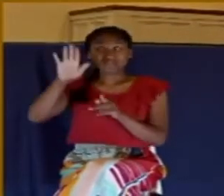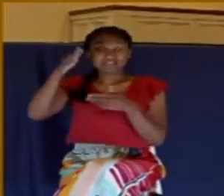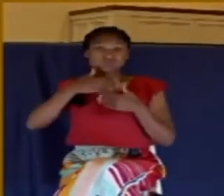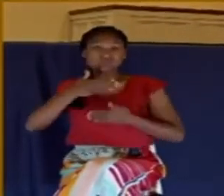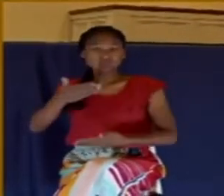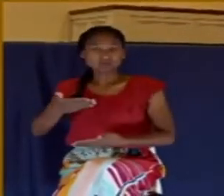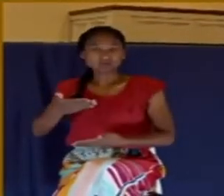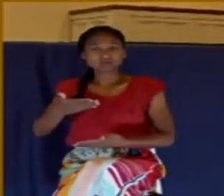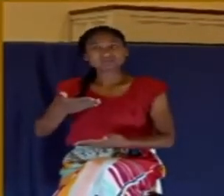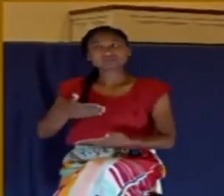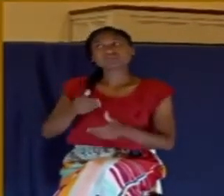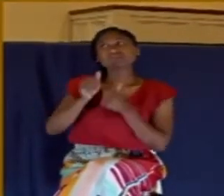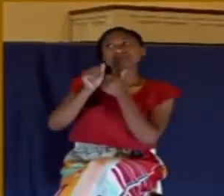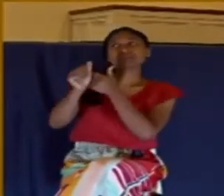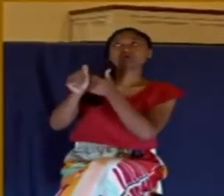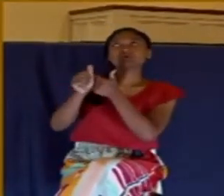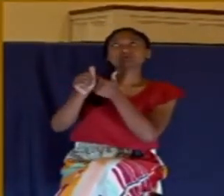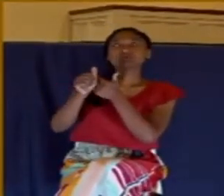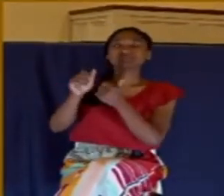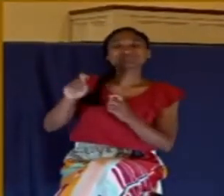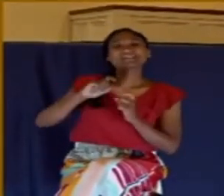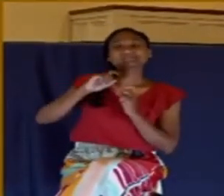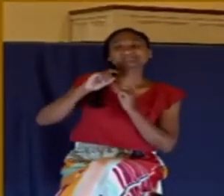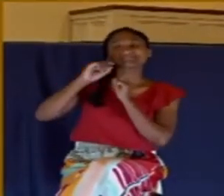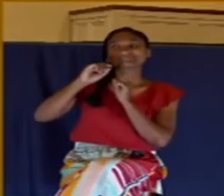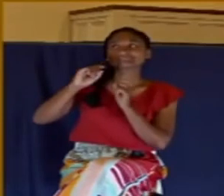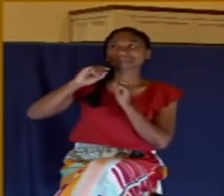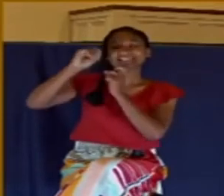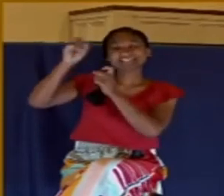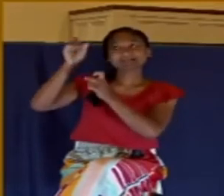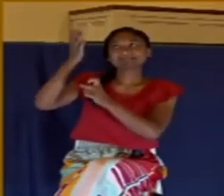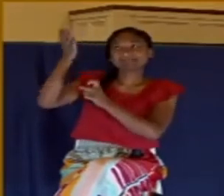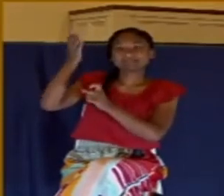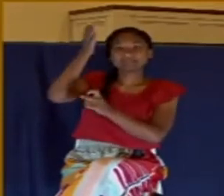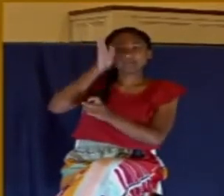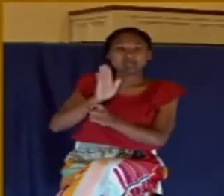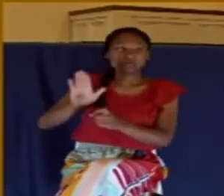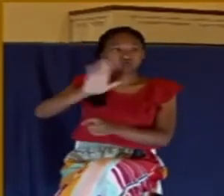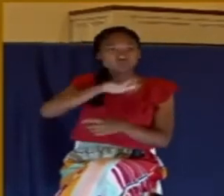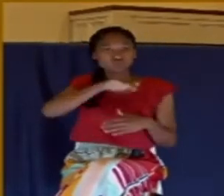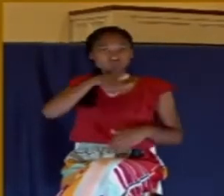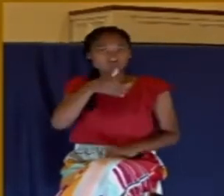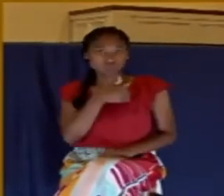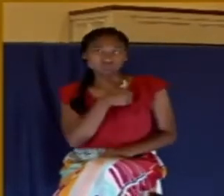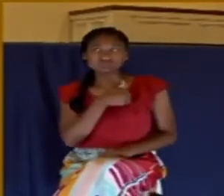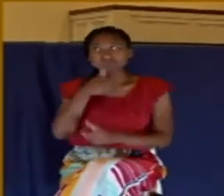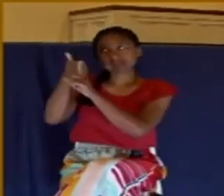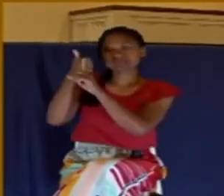souls to him in well-doing as unto a faithful Creator. Thank you. You may be seated.